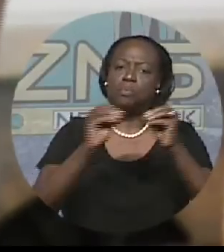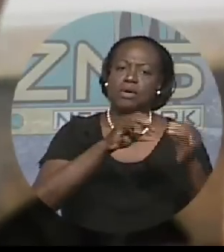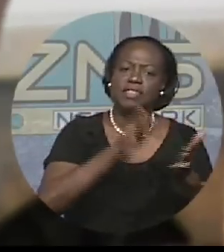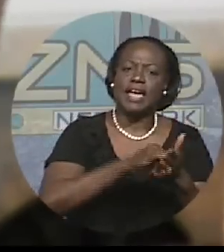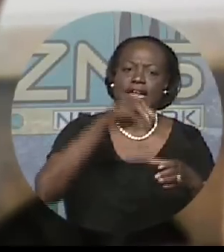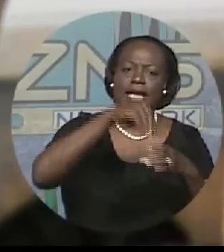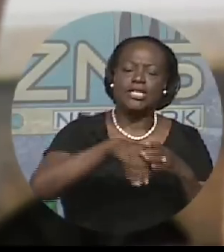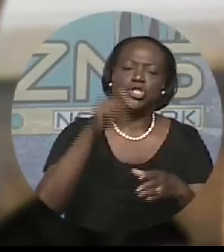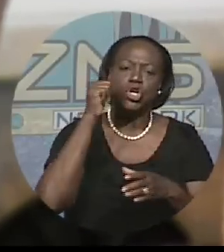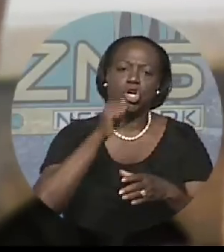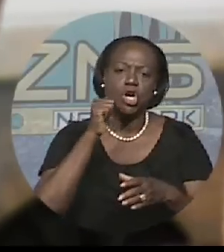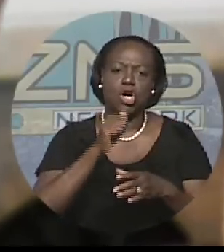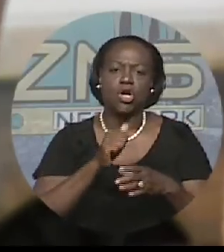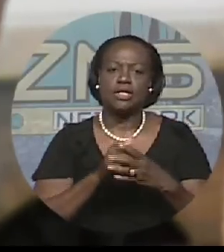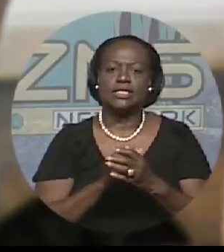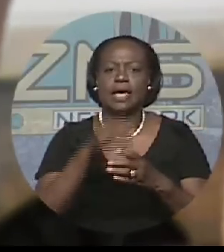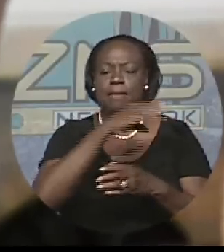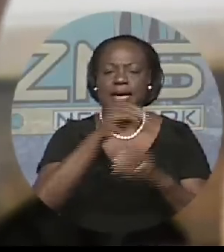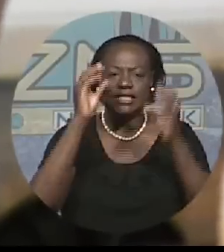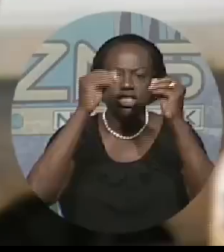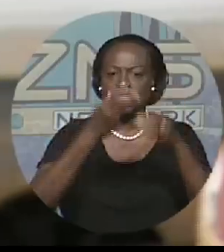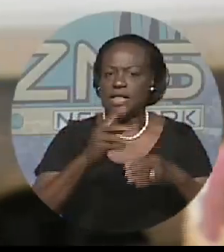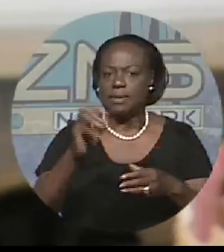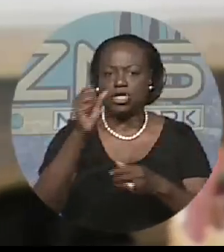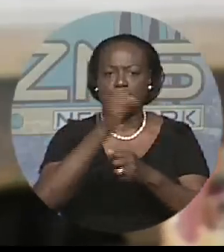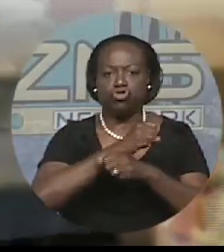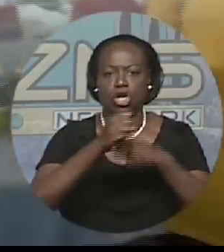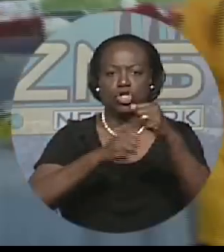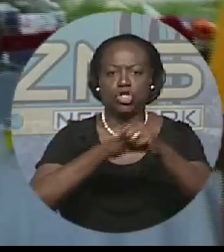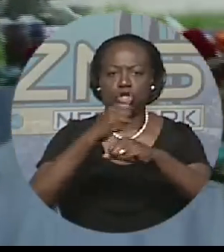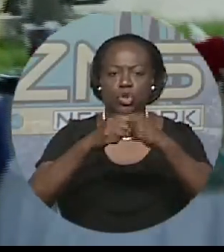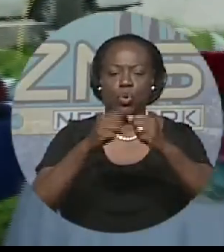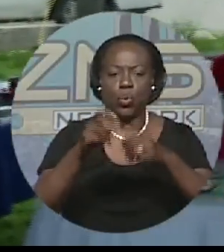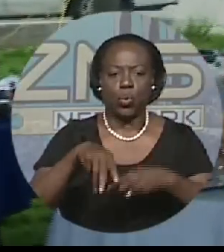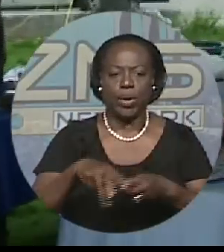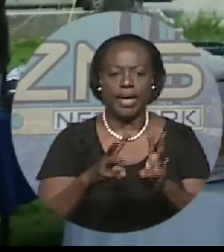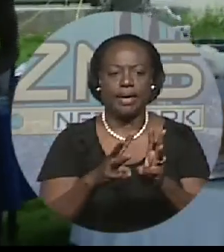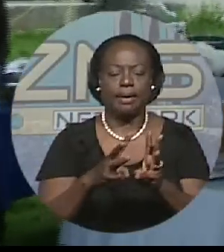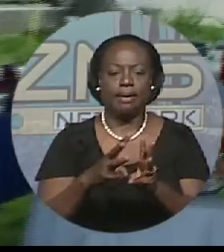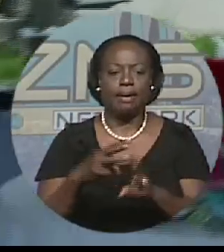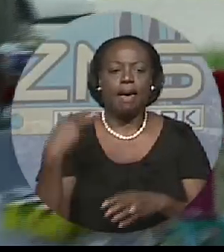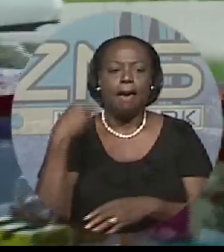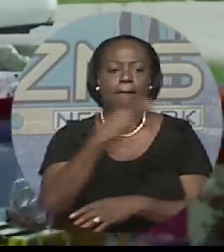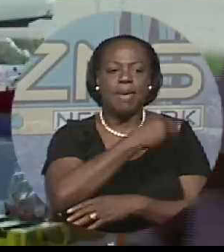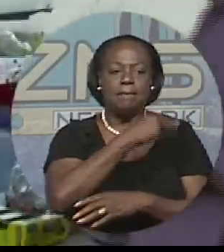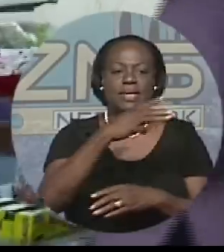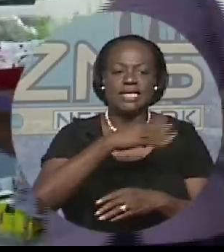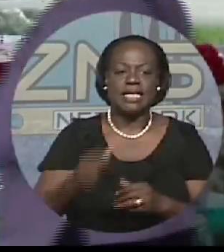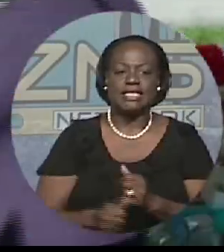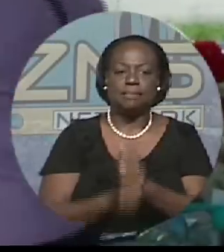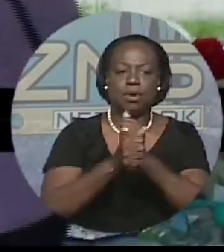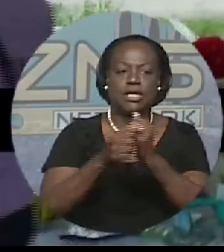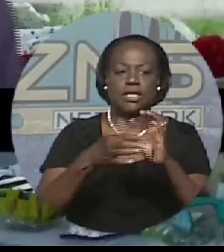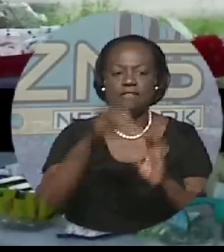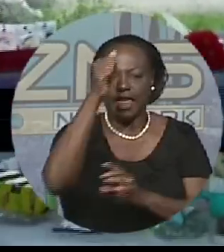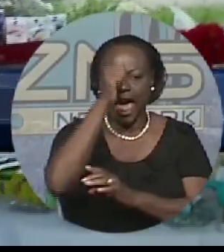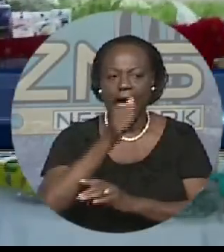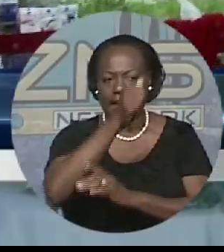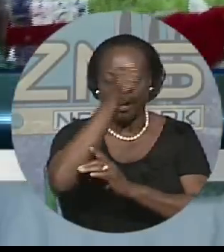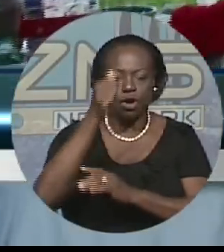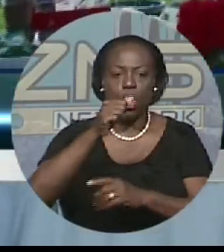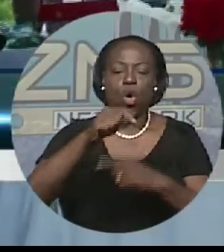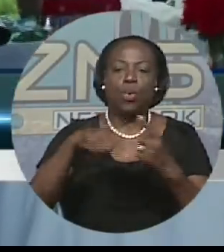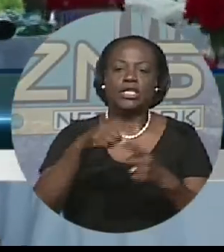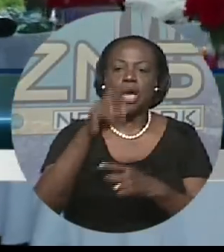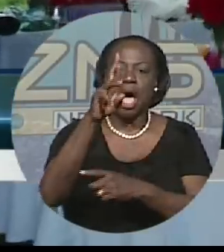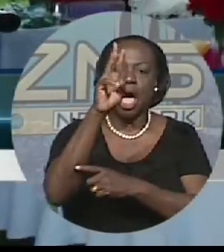them in a very specific, structured way. Members and supporters of the Anglican faith assembled on the Arm Bailey